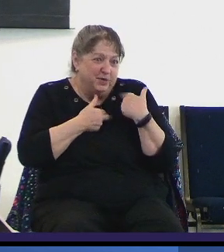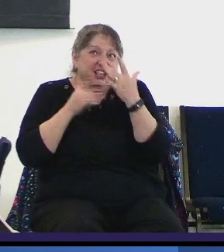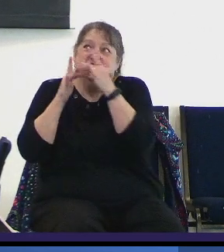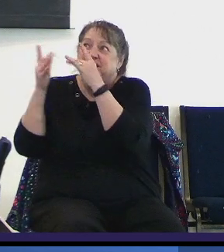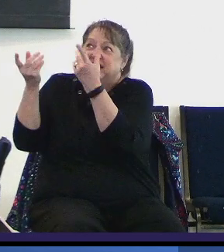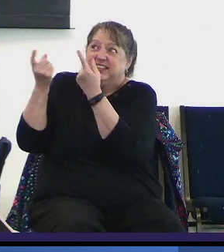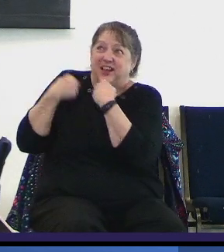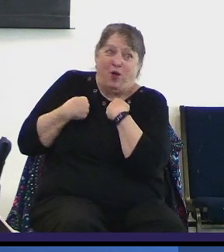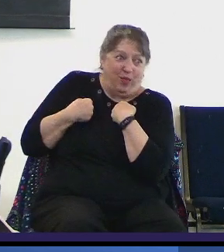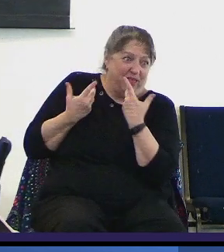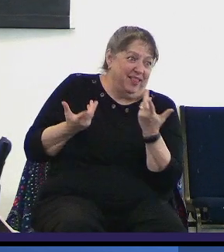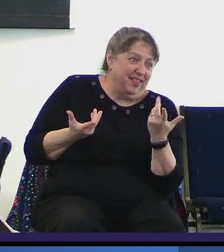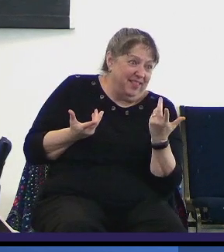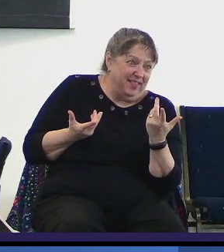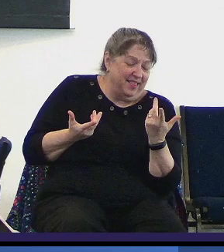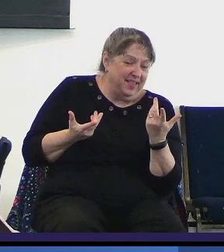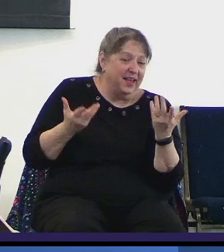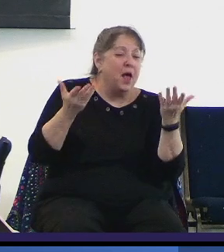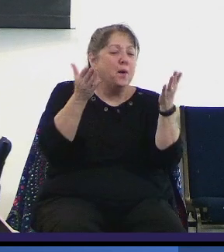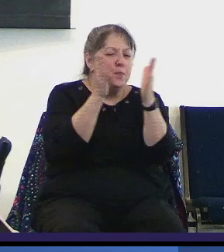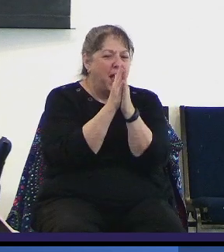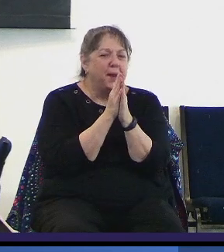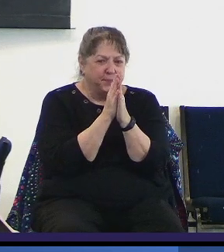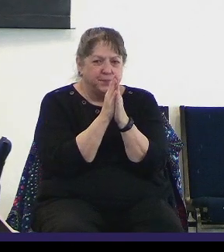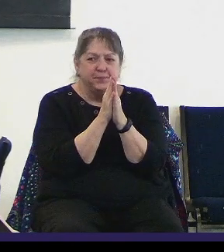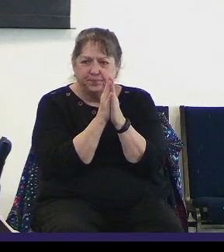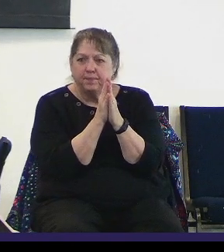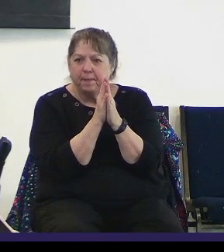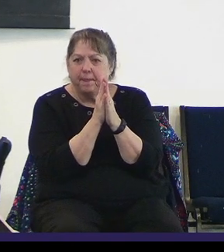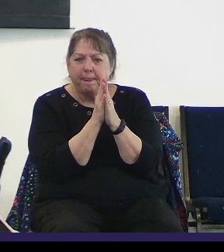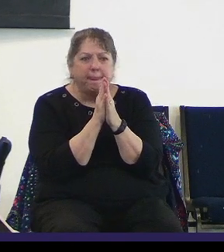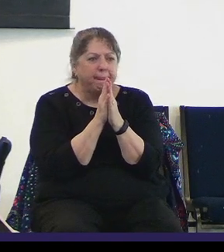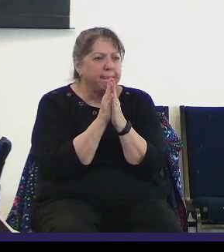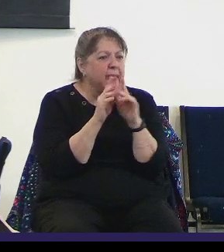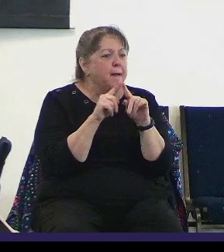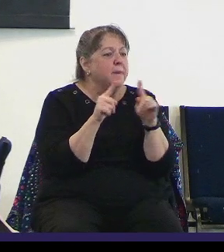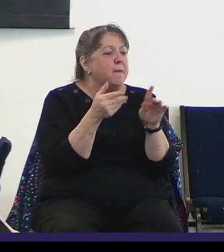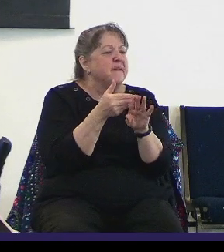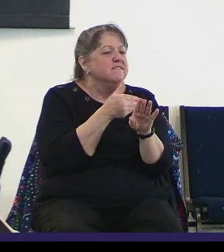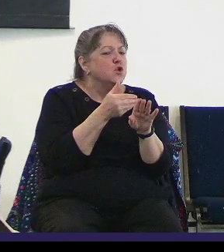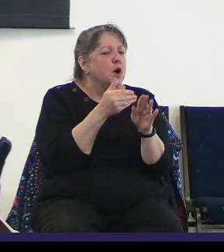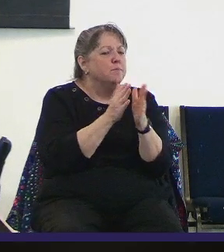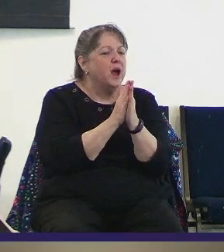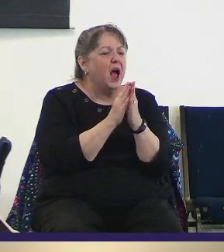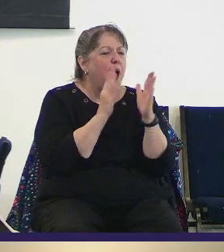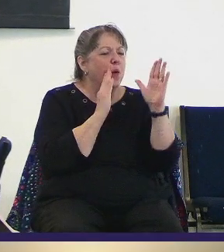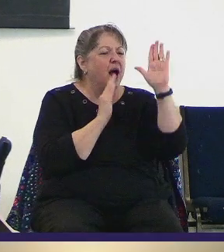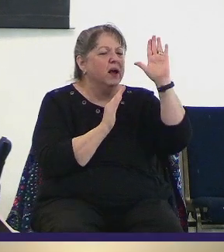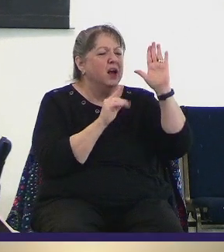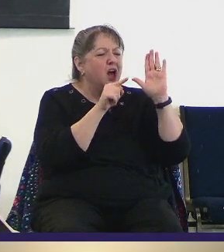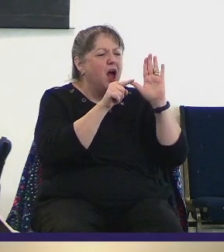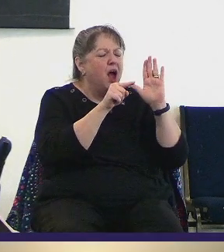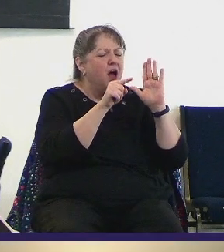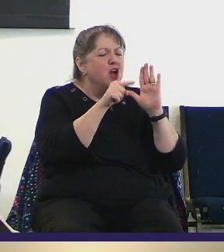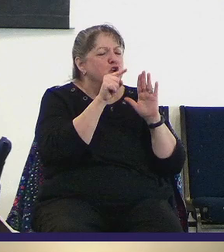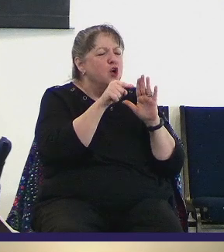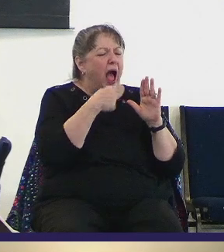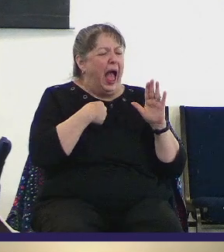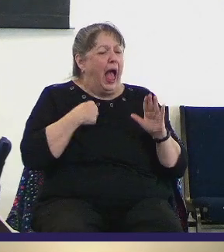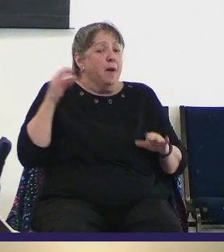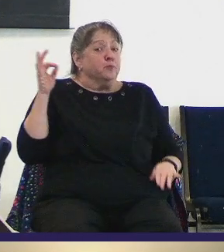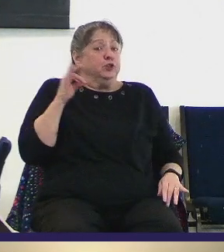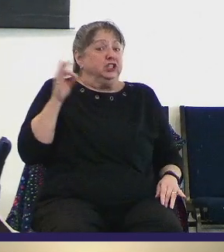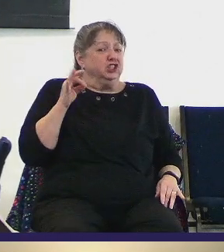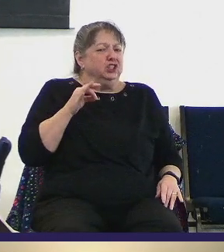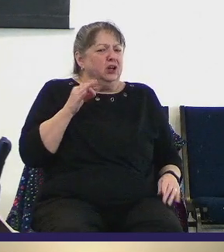Would you pray with me? I just want to ask if there's anyone who, you know, there's a person in your life God's brought there for you to be a